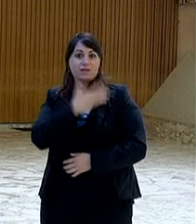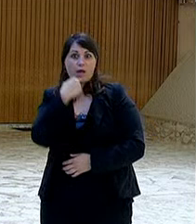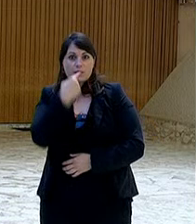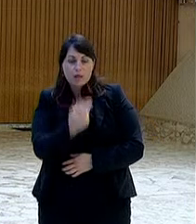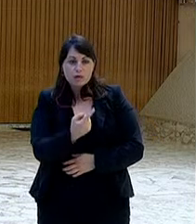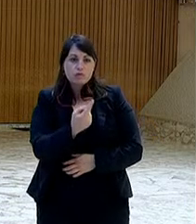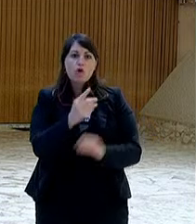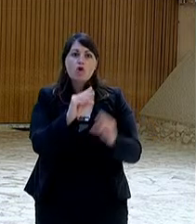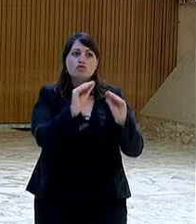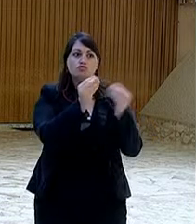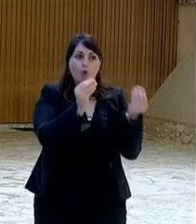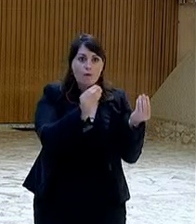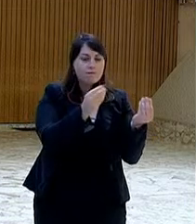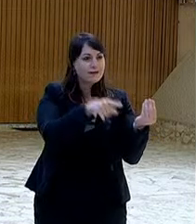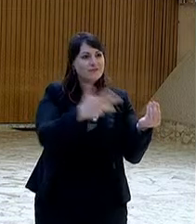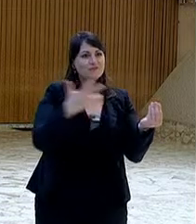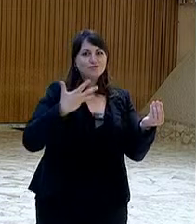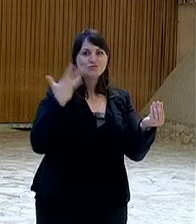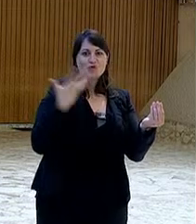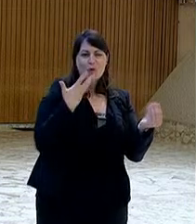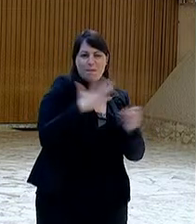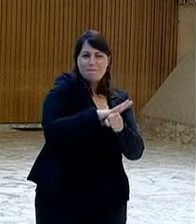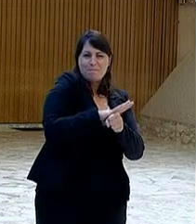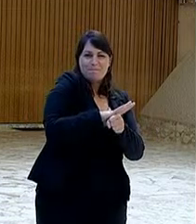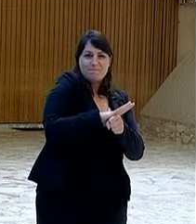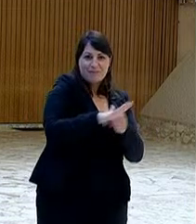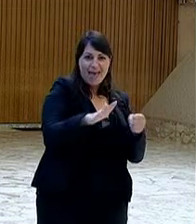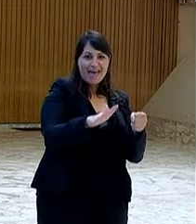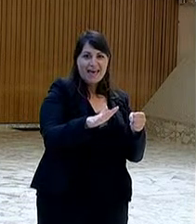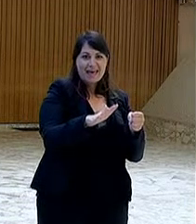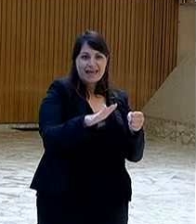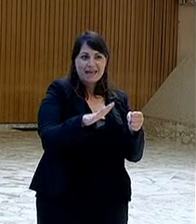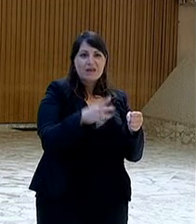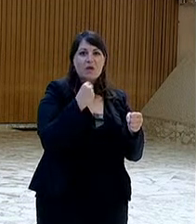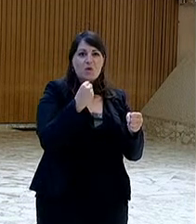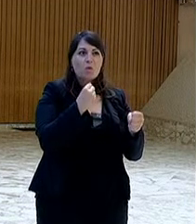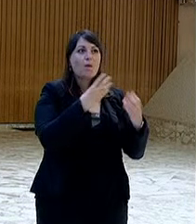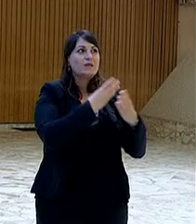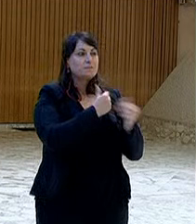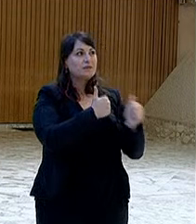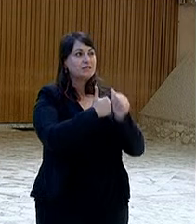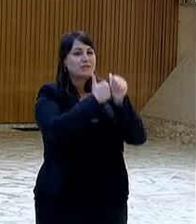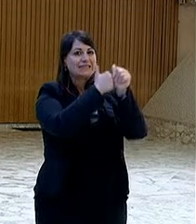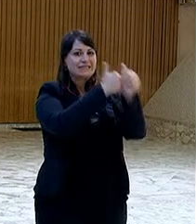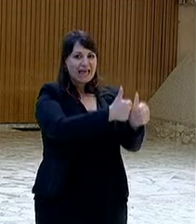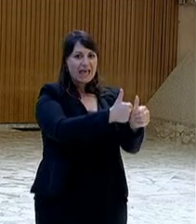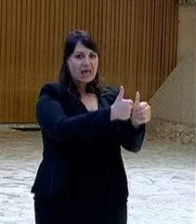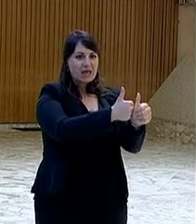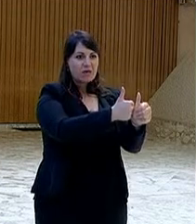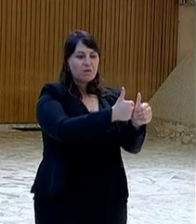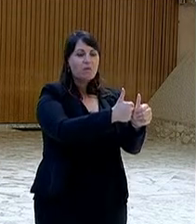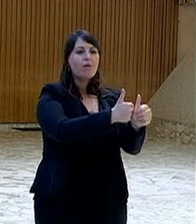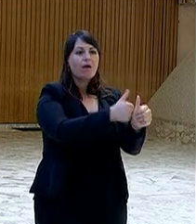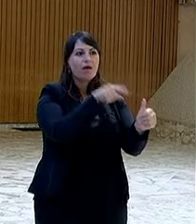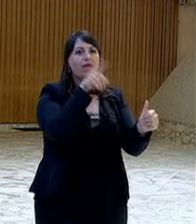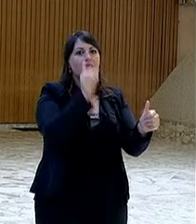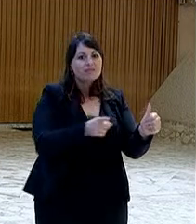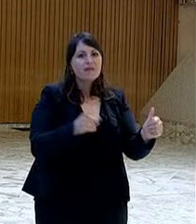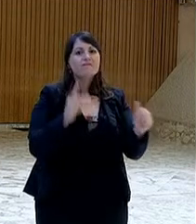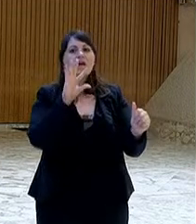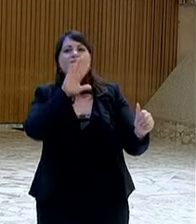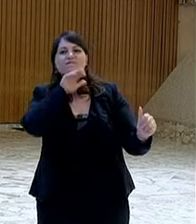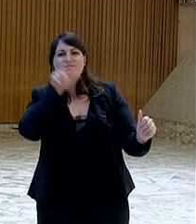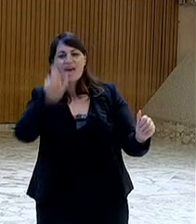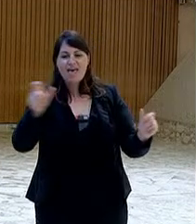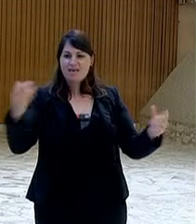joy for the action of the Holy Spirit. It's a unique encounter between observance and prophecy,